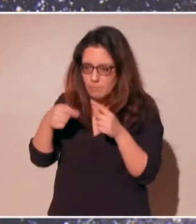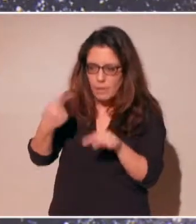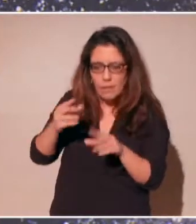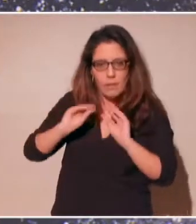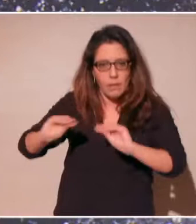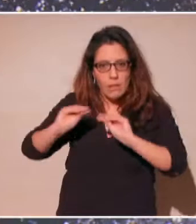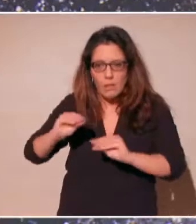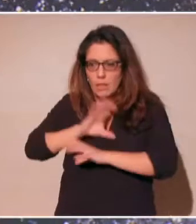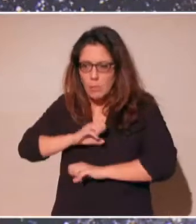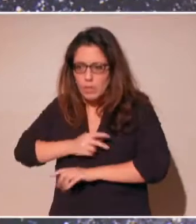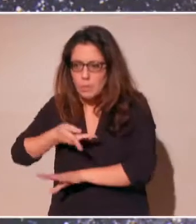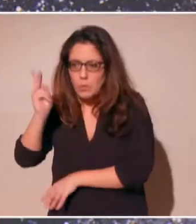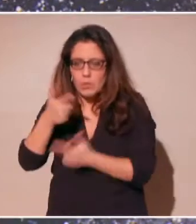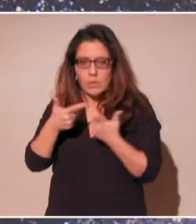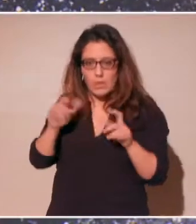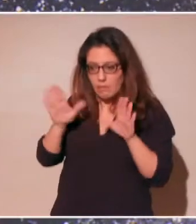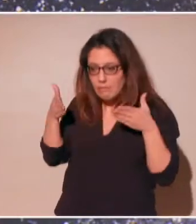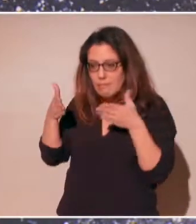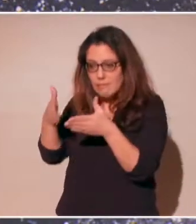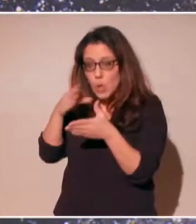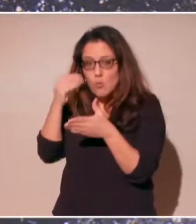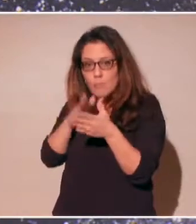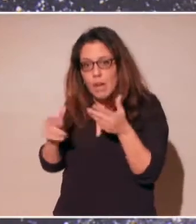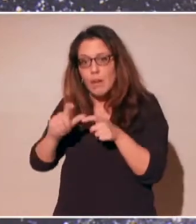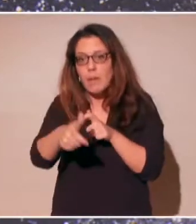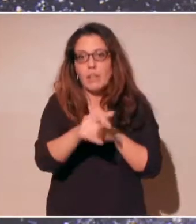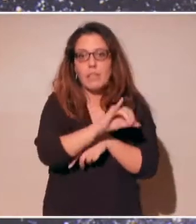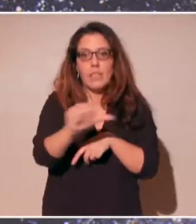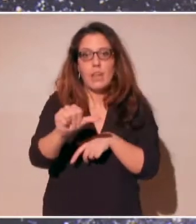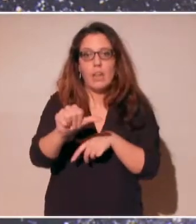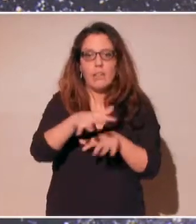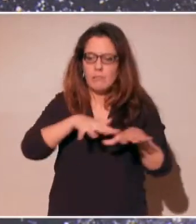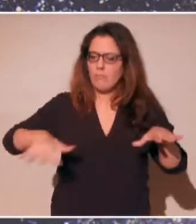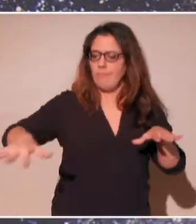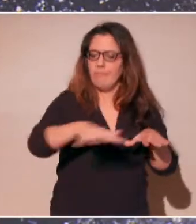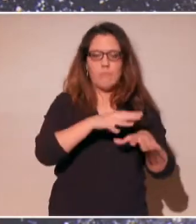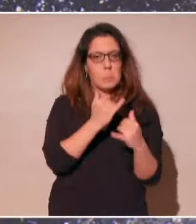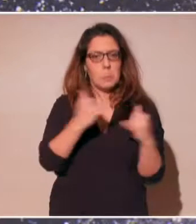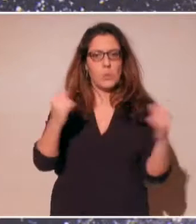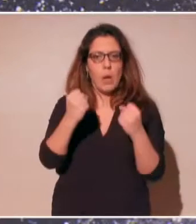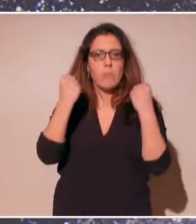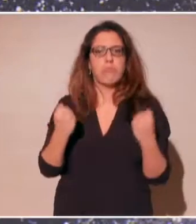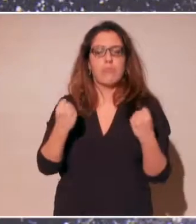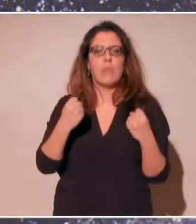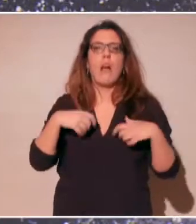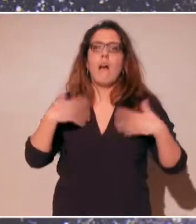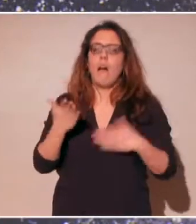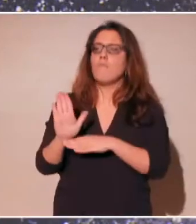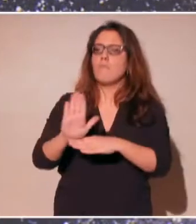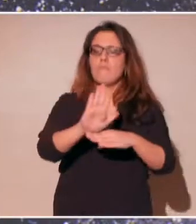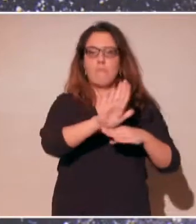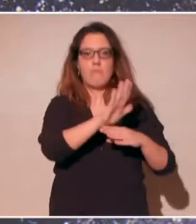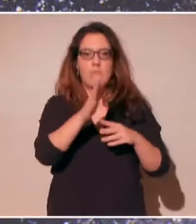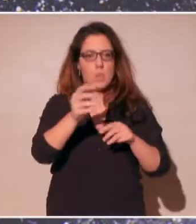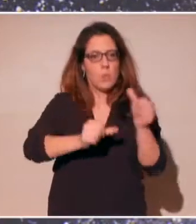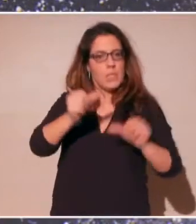human intelligence can, in fact, adapt to innovations and taking risks. It is in this way